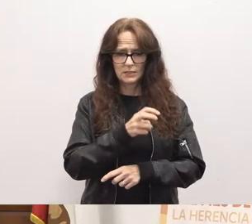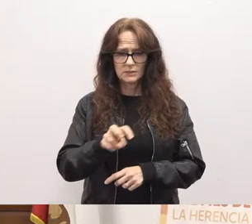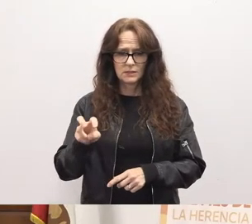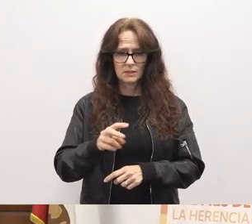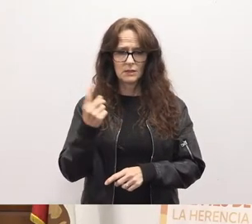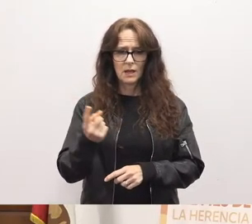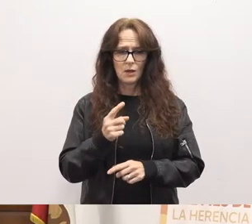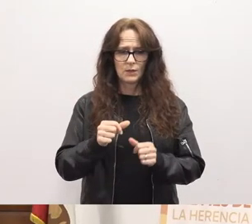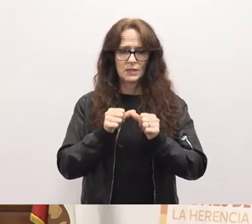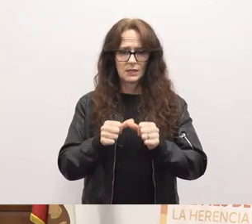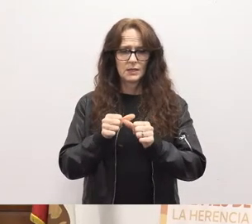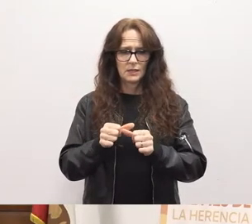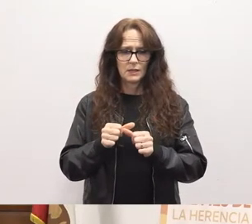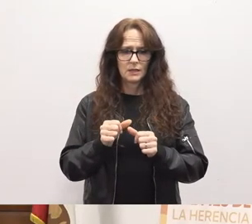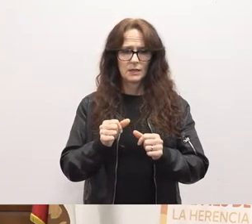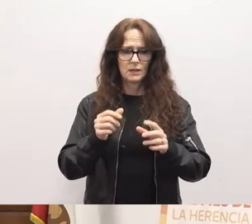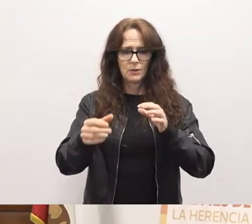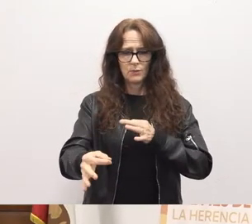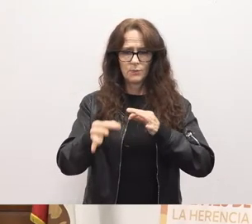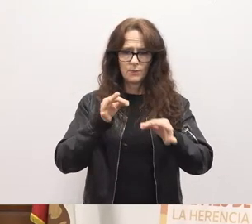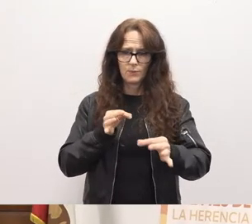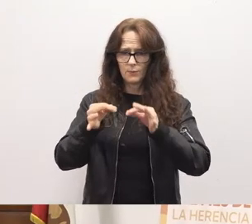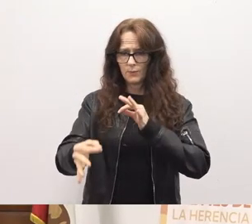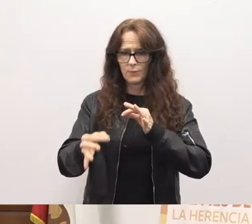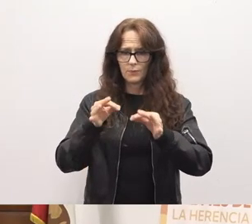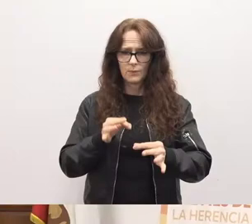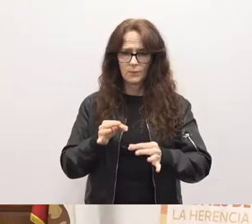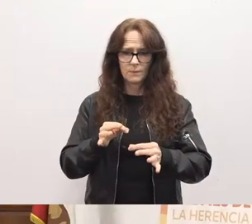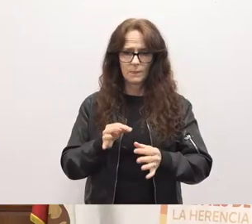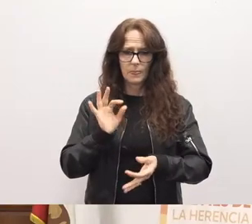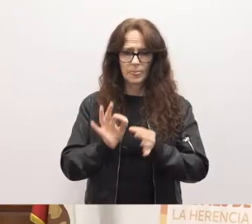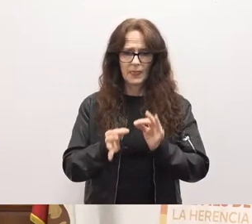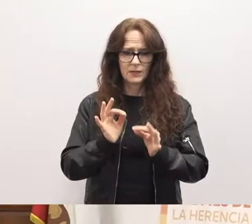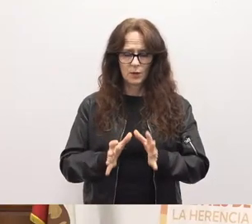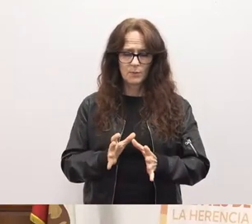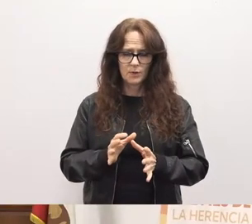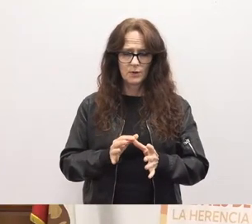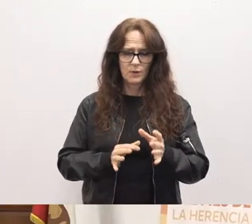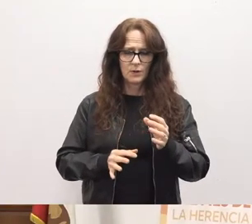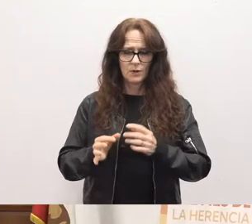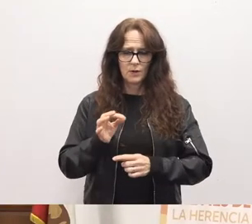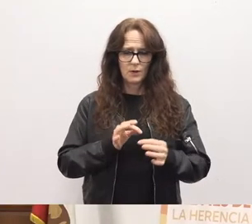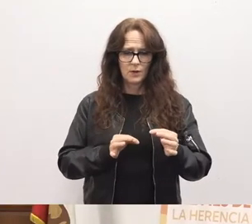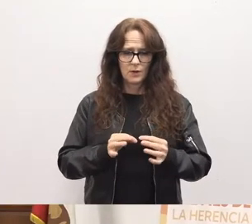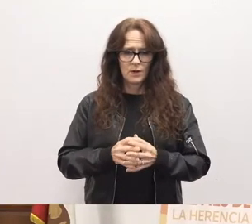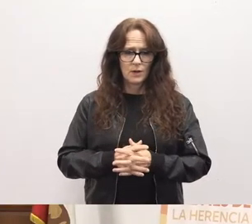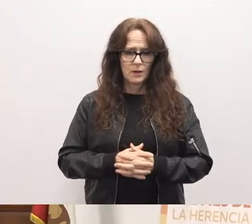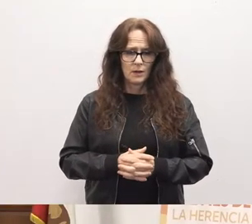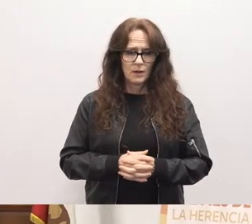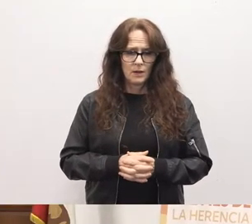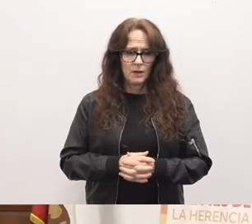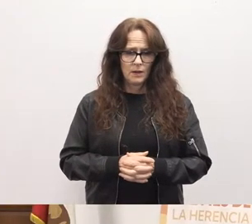always consistent at what point our interpreters, step in. And so